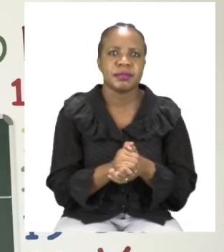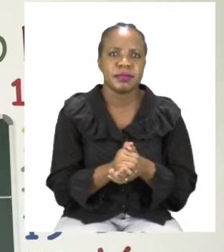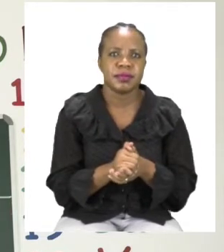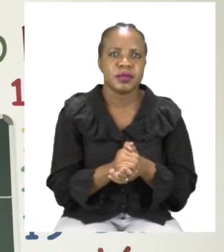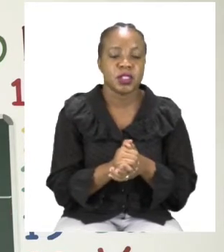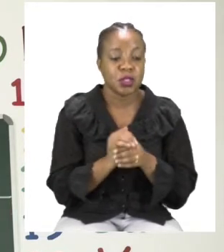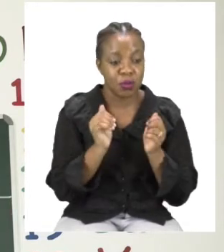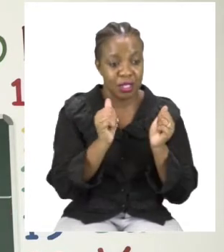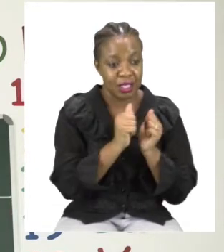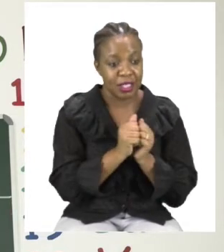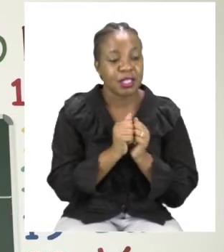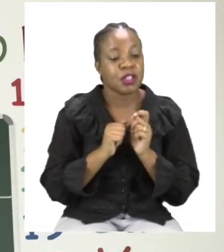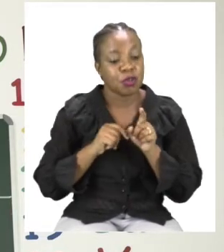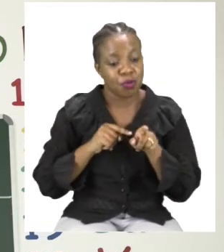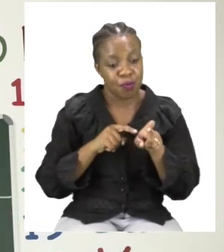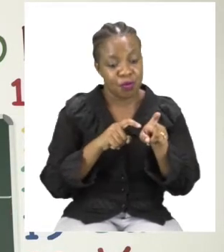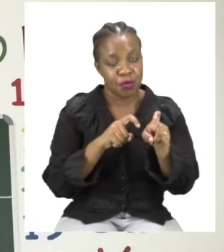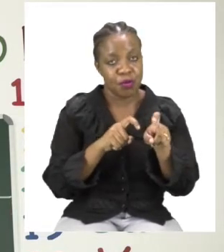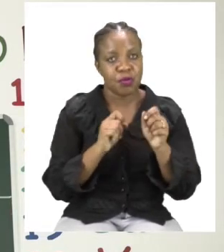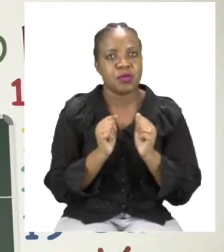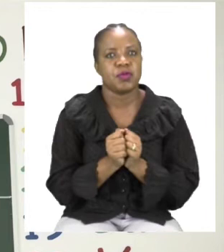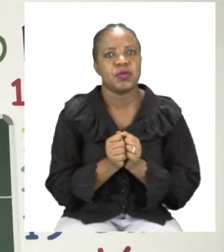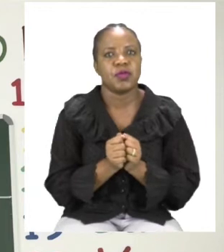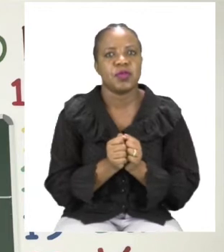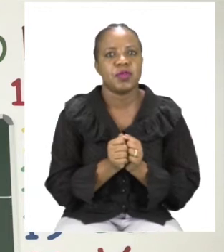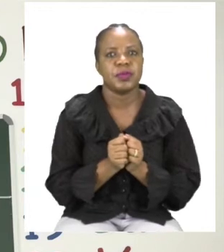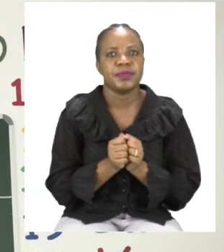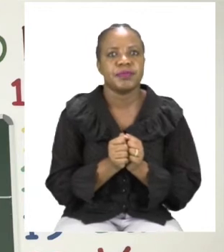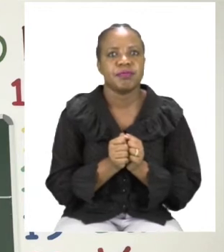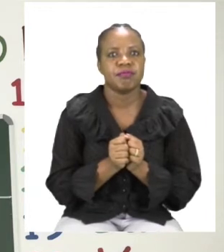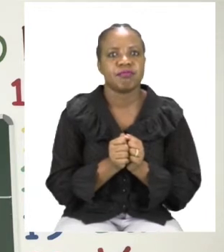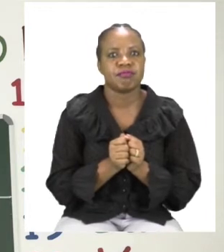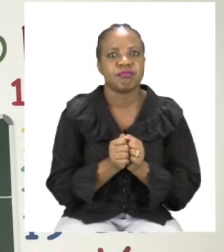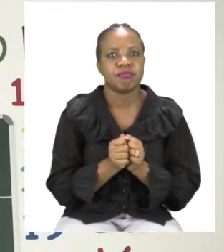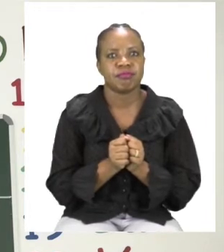me. Count out loud so that it makes sense. Let's go.